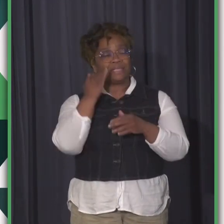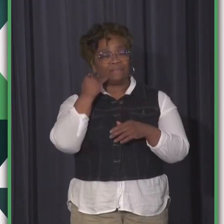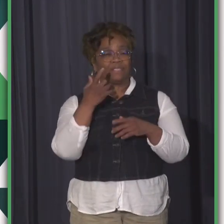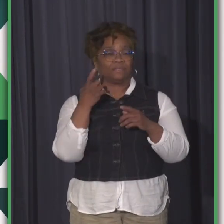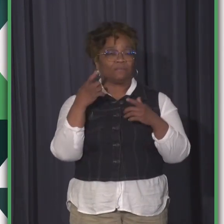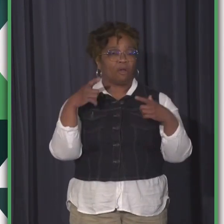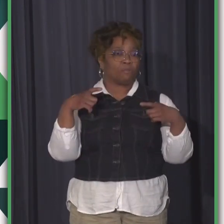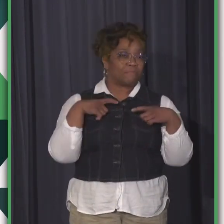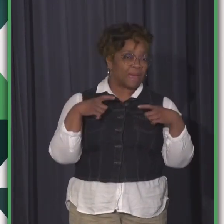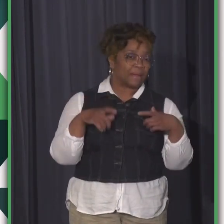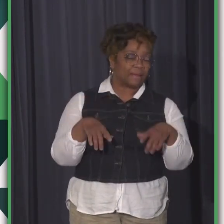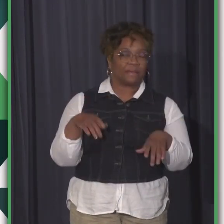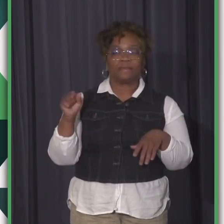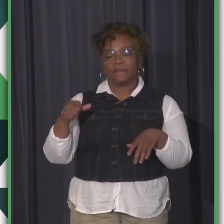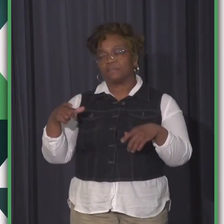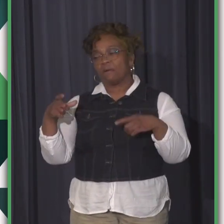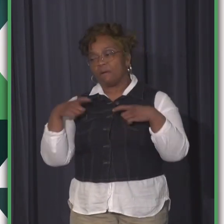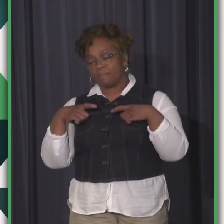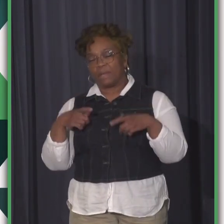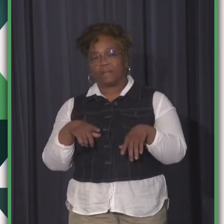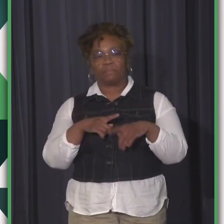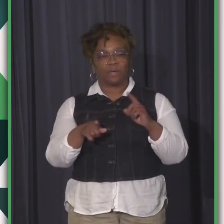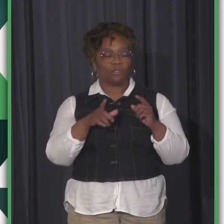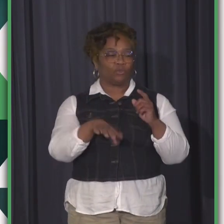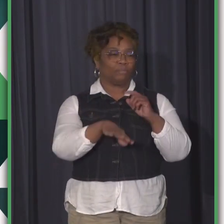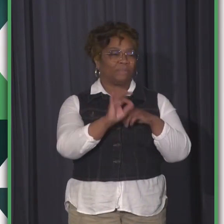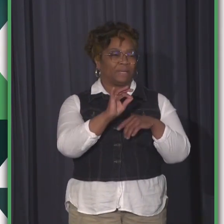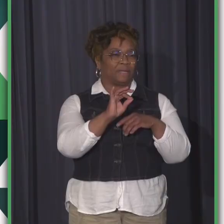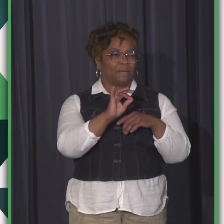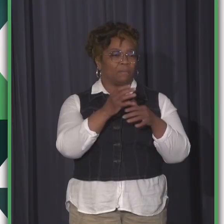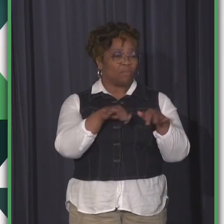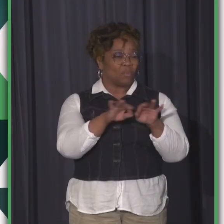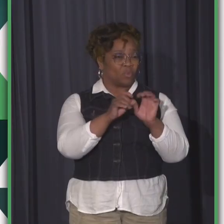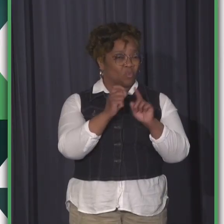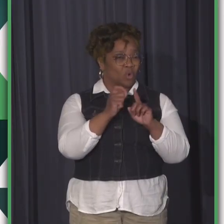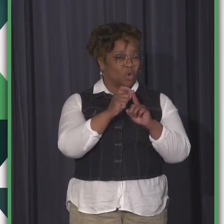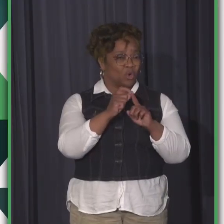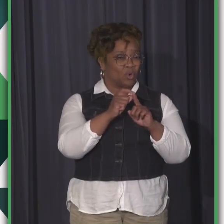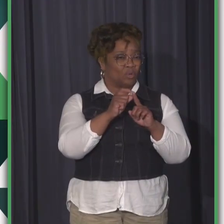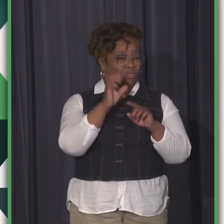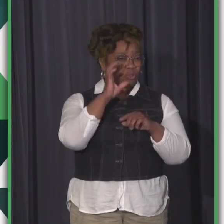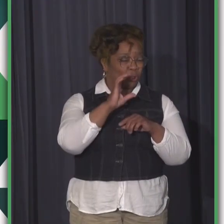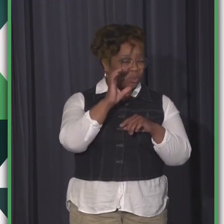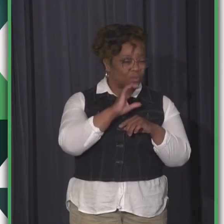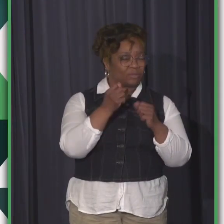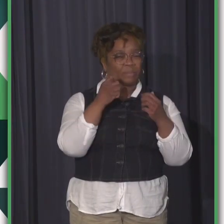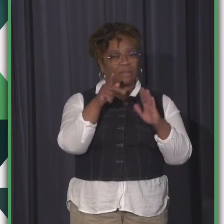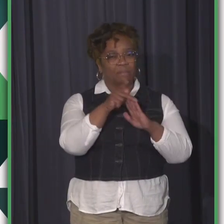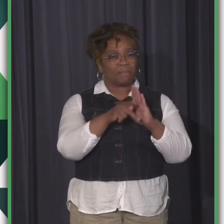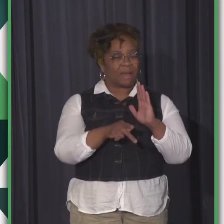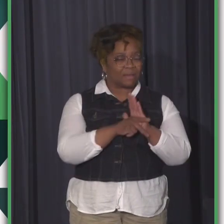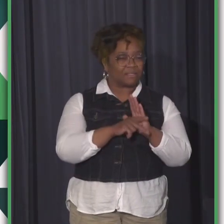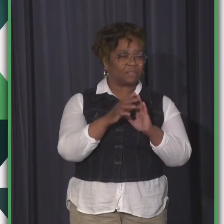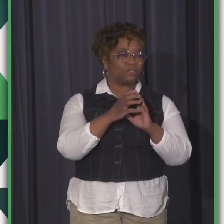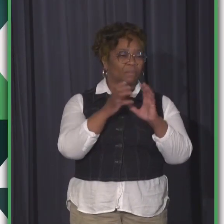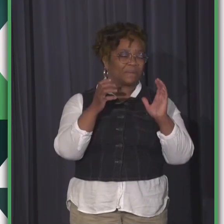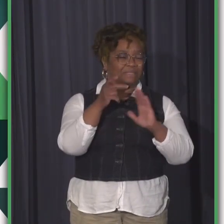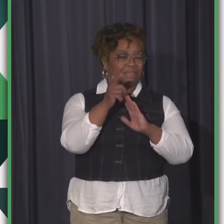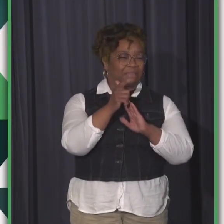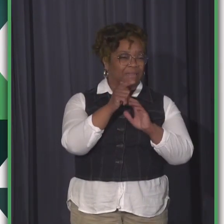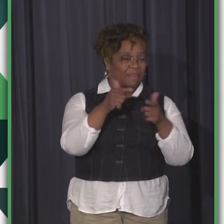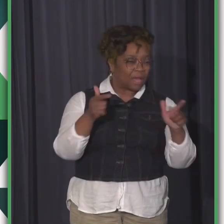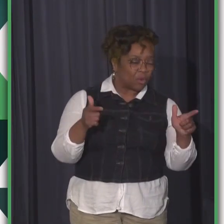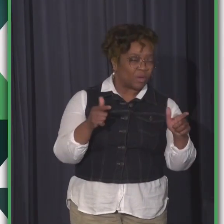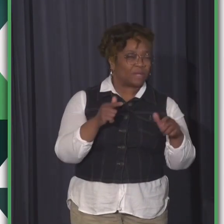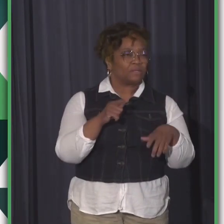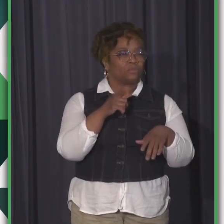automated, do you It's do automated. an audit by keyword search? Like, what do you pick up? There's so many policies and so much language in these policies